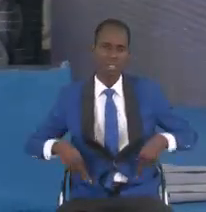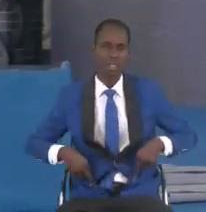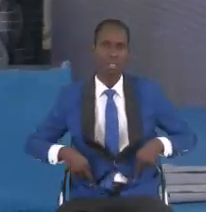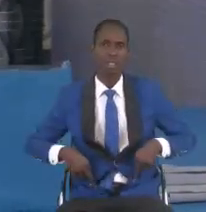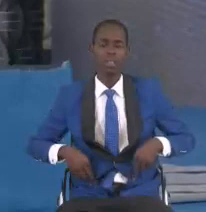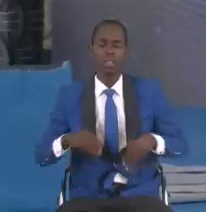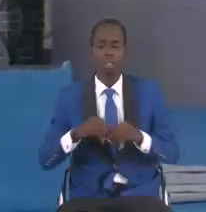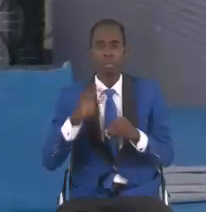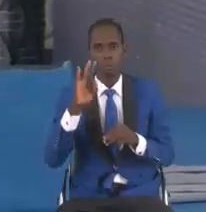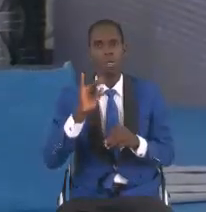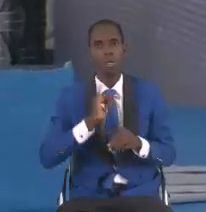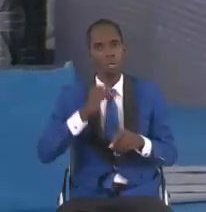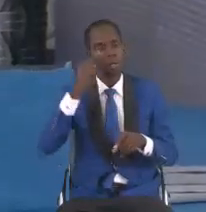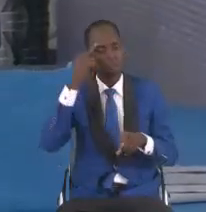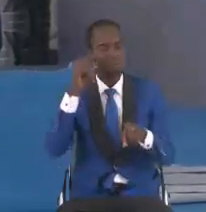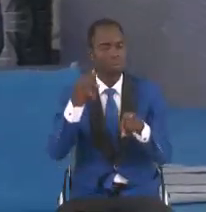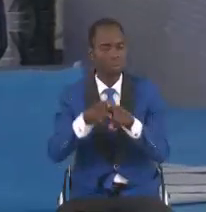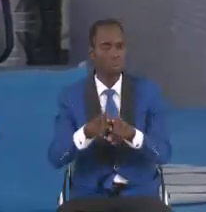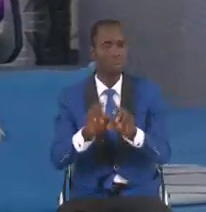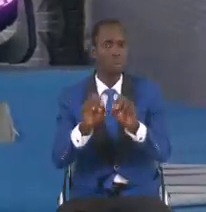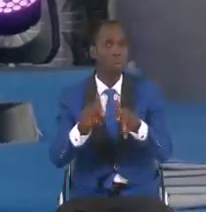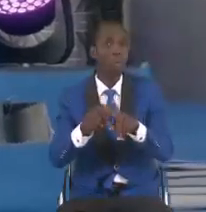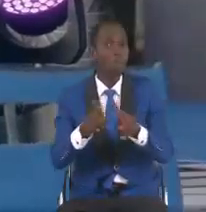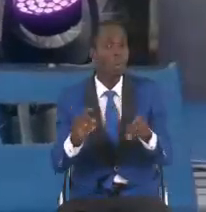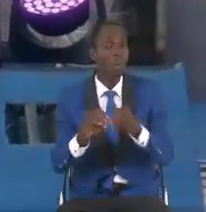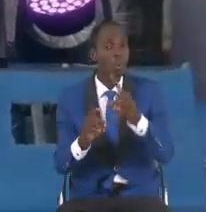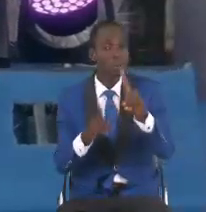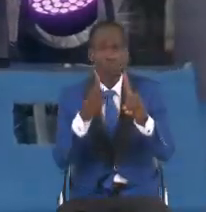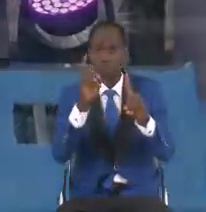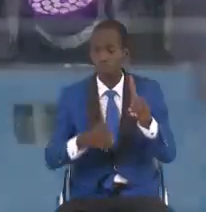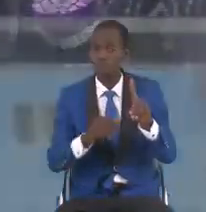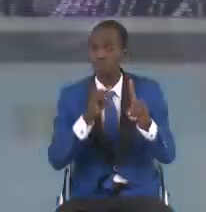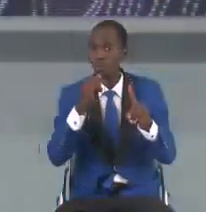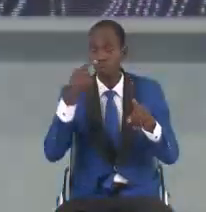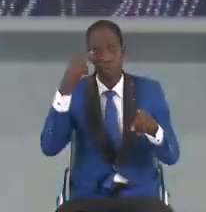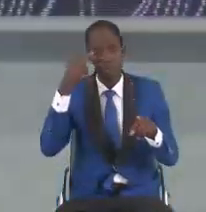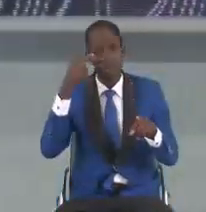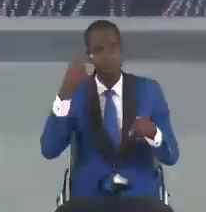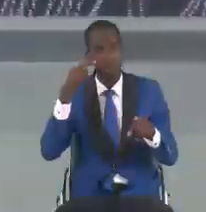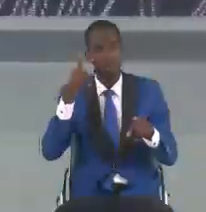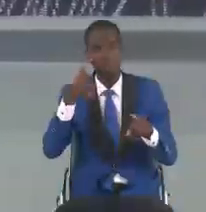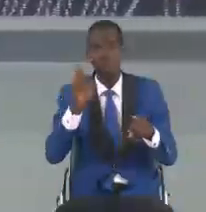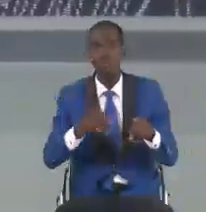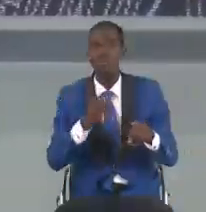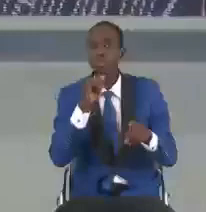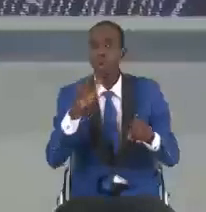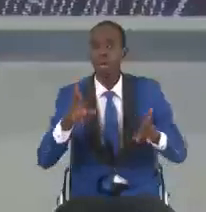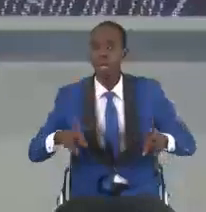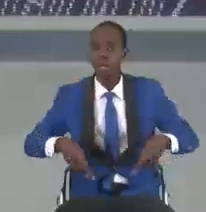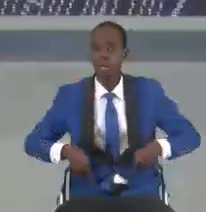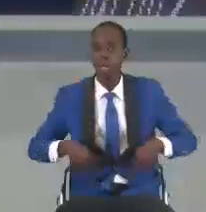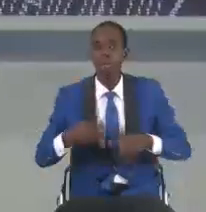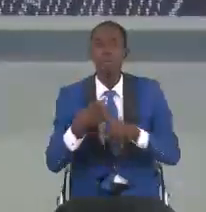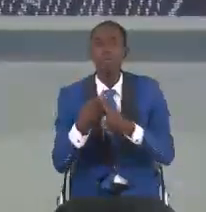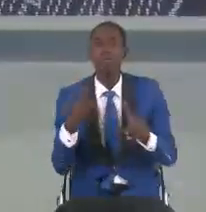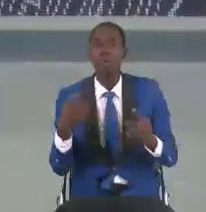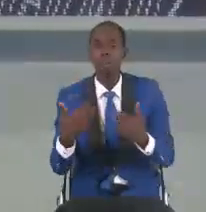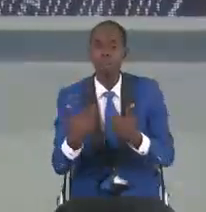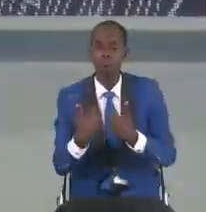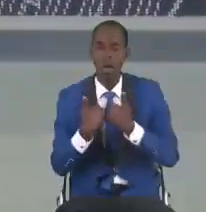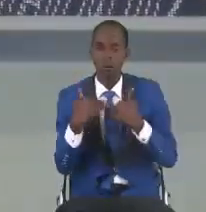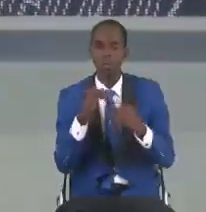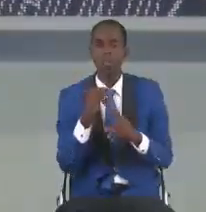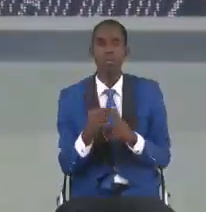with you, but number one, you must not retire from possessing the word. In the world, they